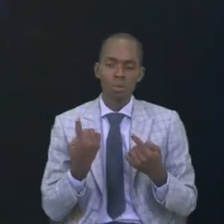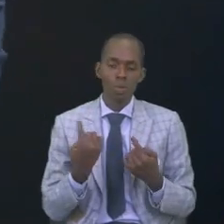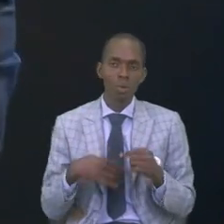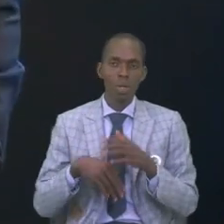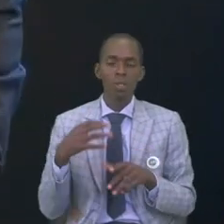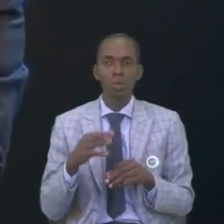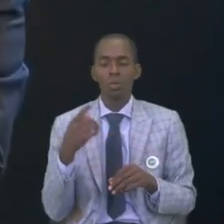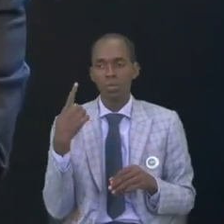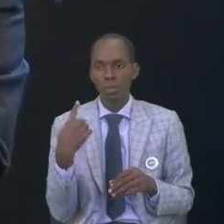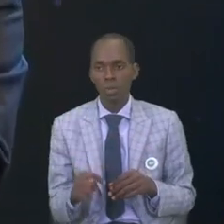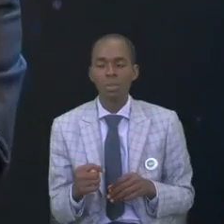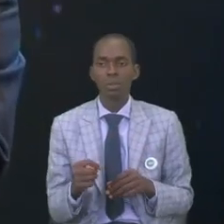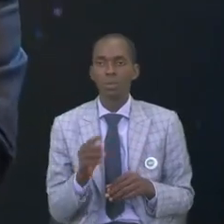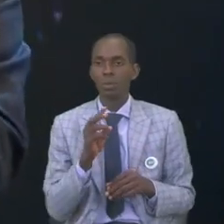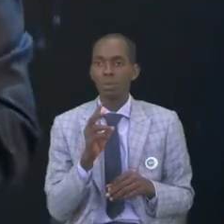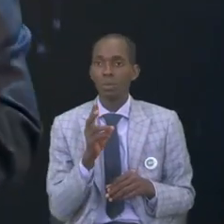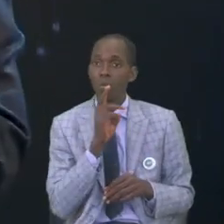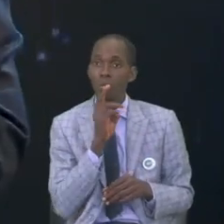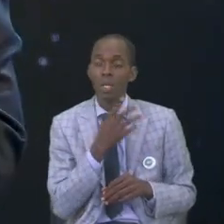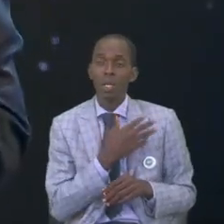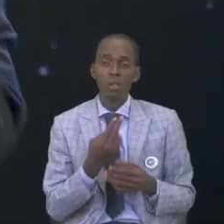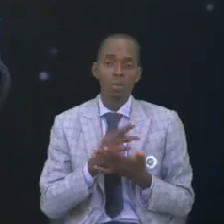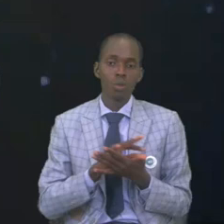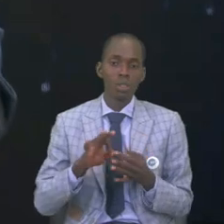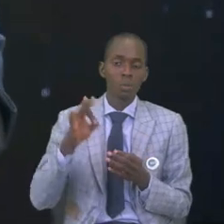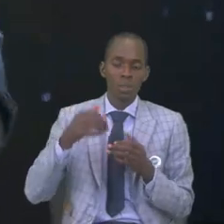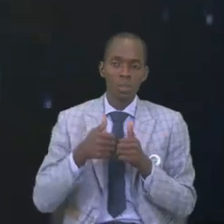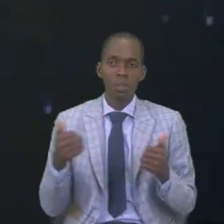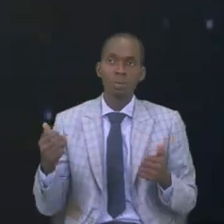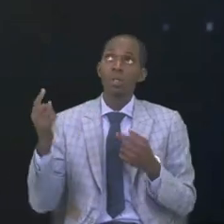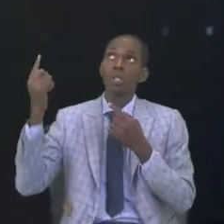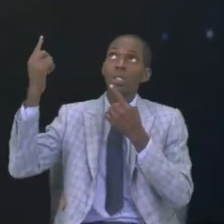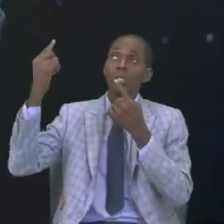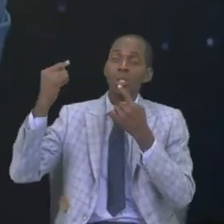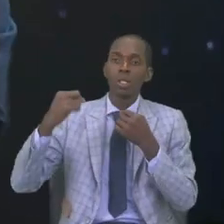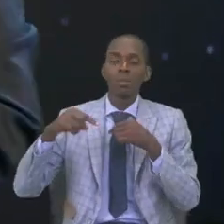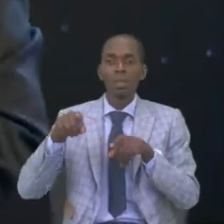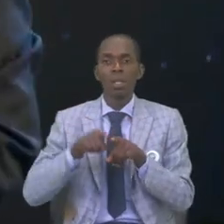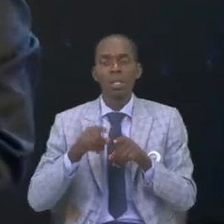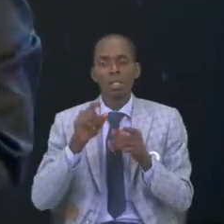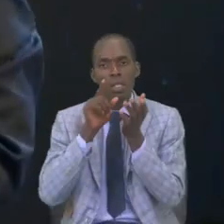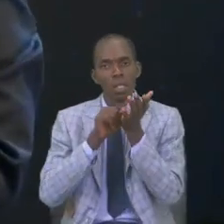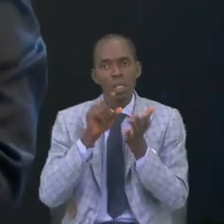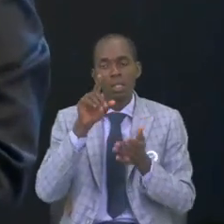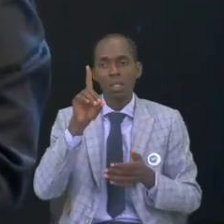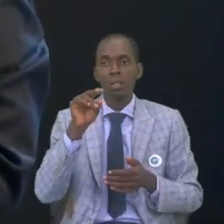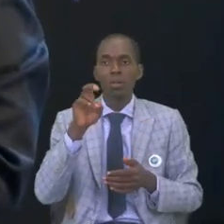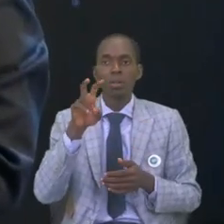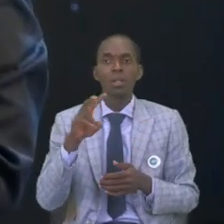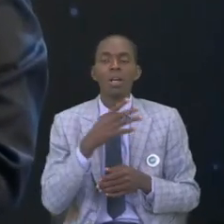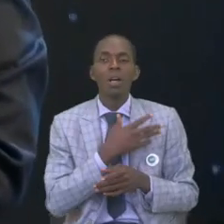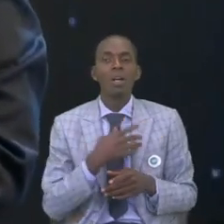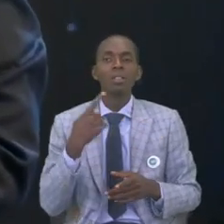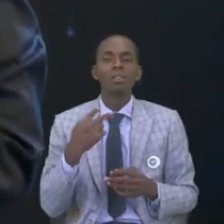Spirit separate came like a dove and lighted upon him, and the voice of the Father far